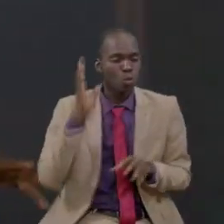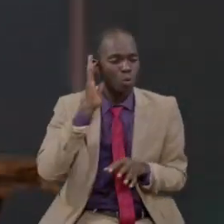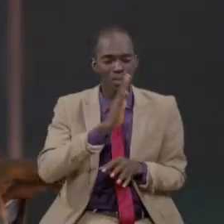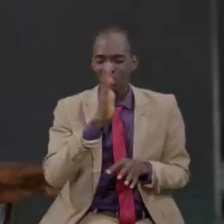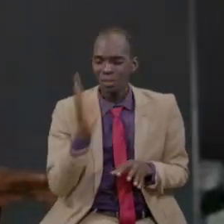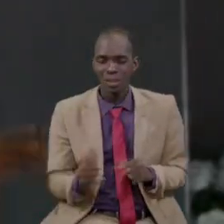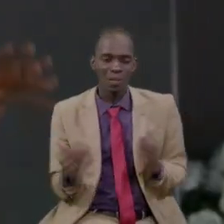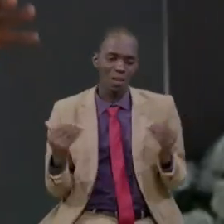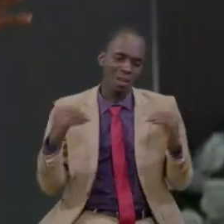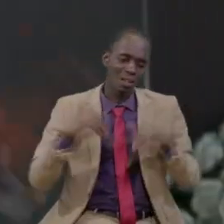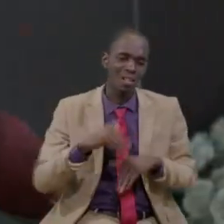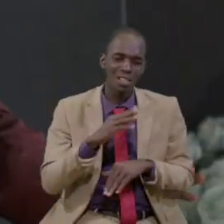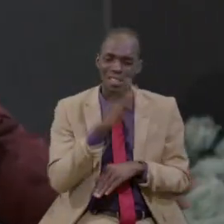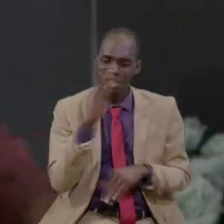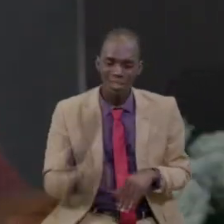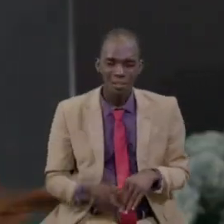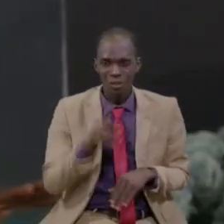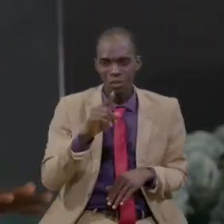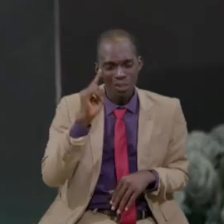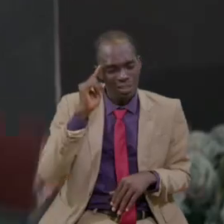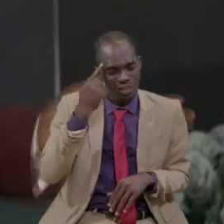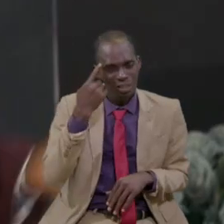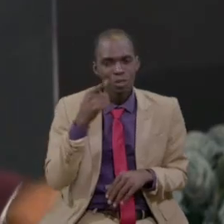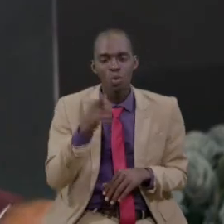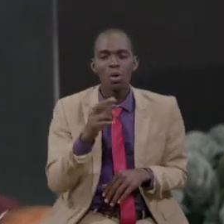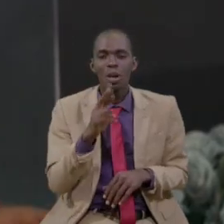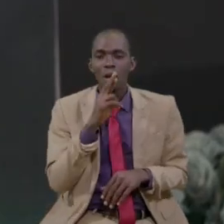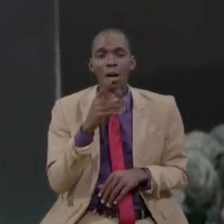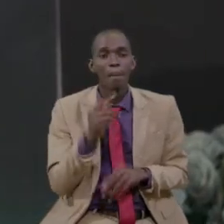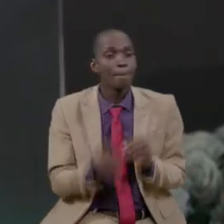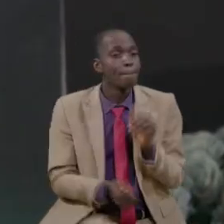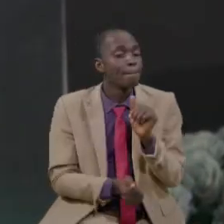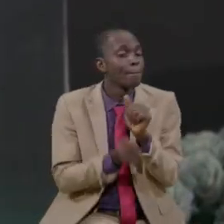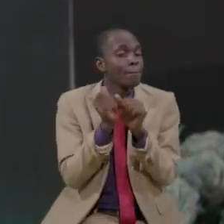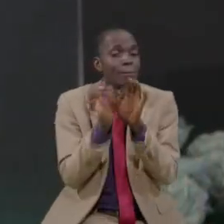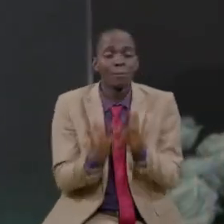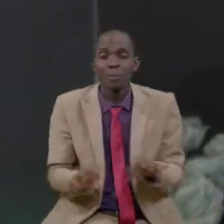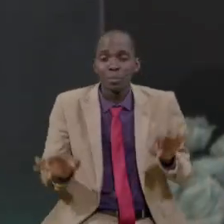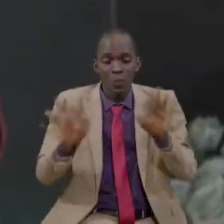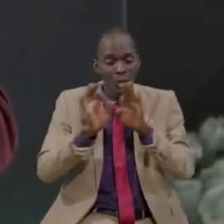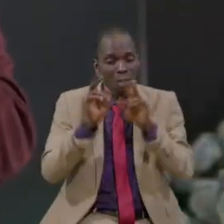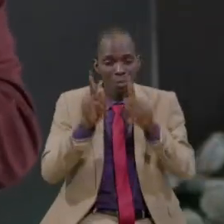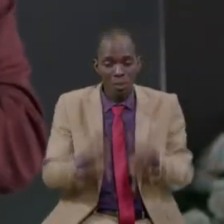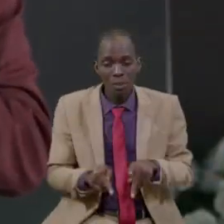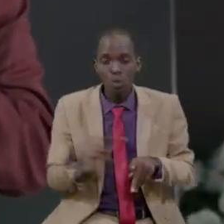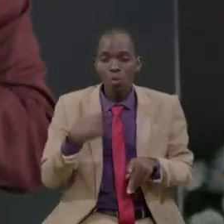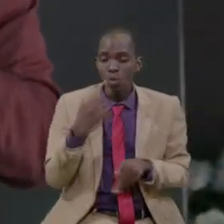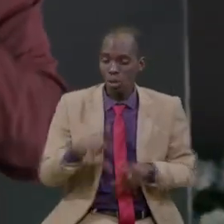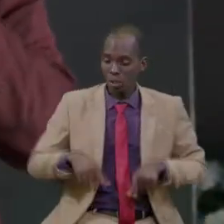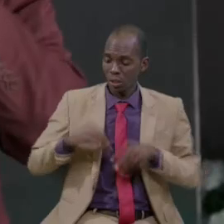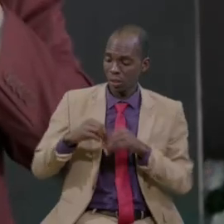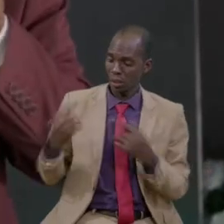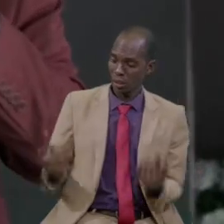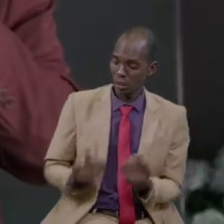that you are so indispensable, you're living in sin, and you're greater than God, that if you're